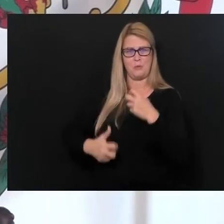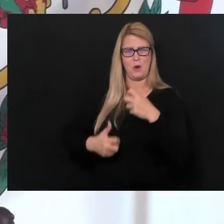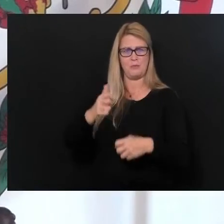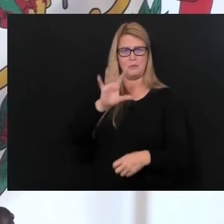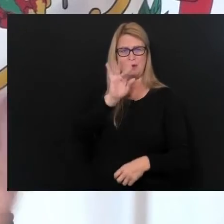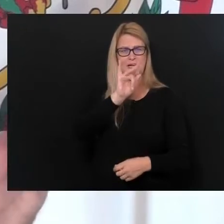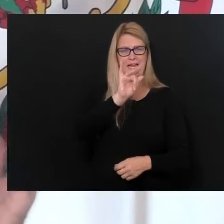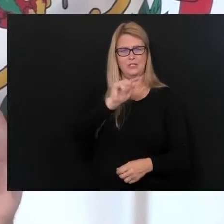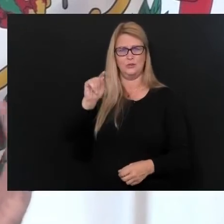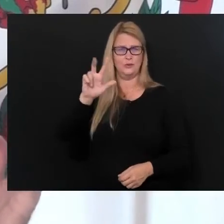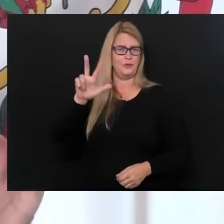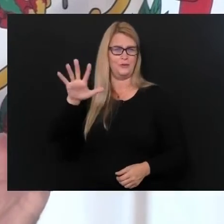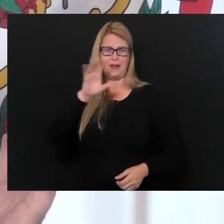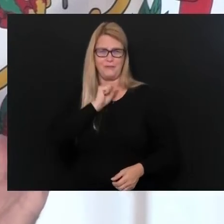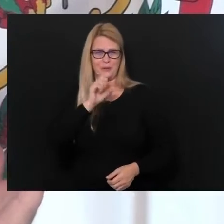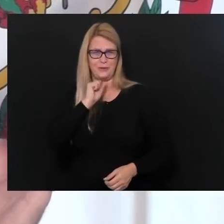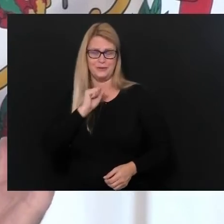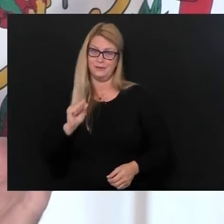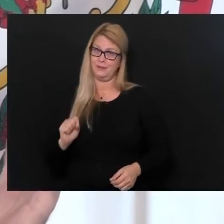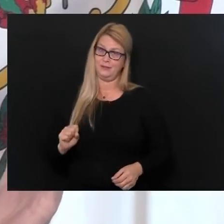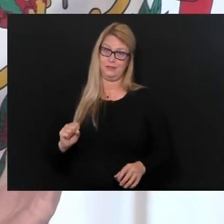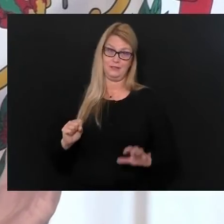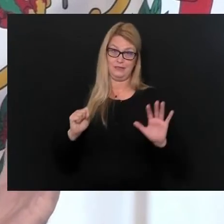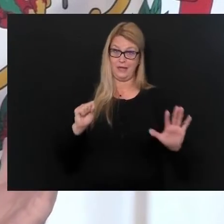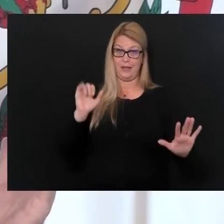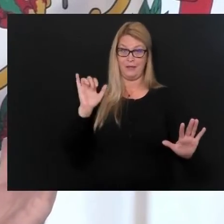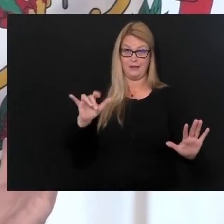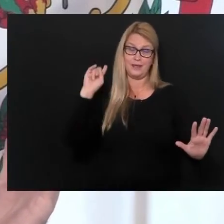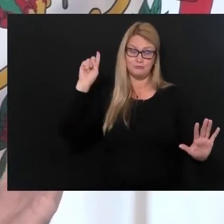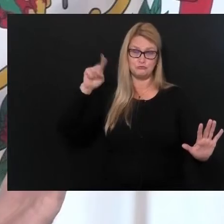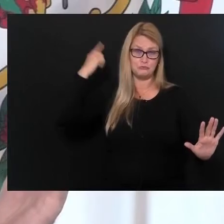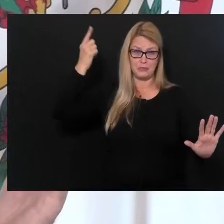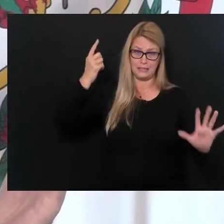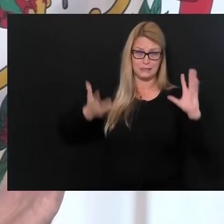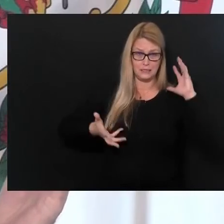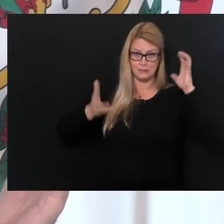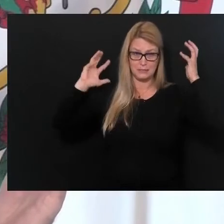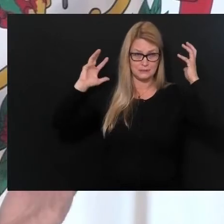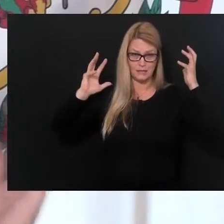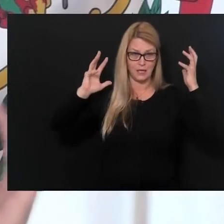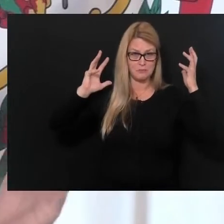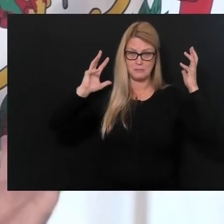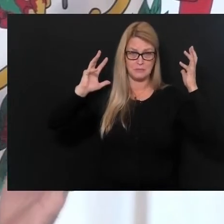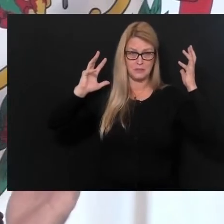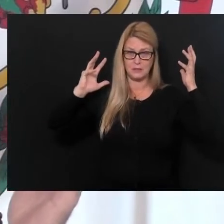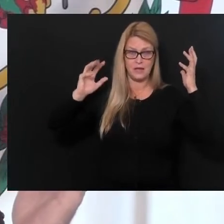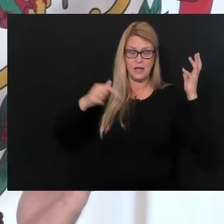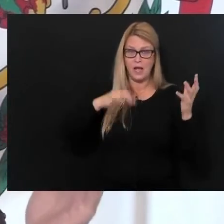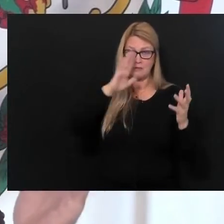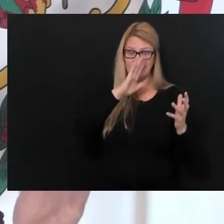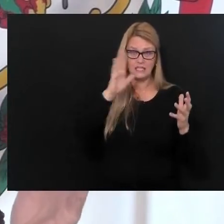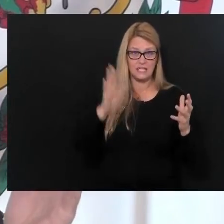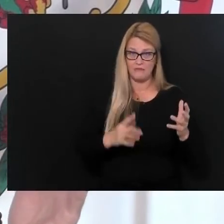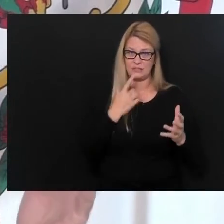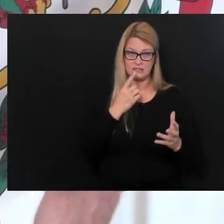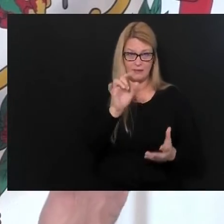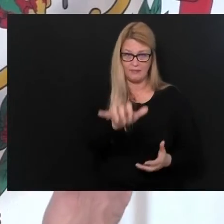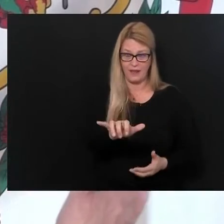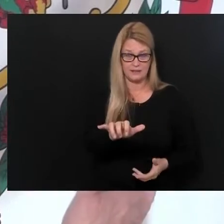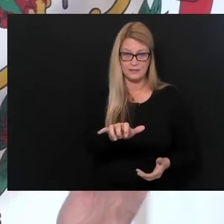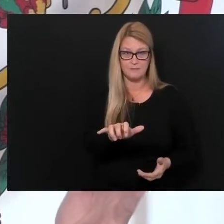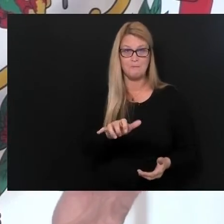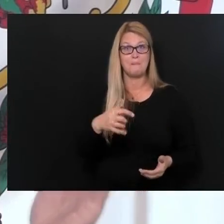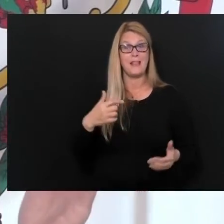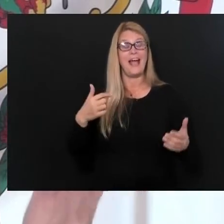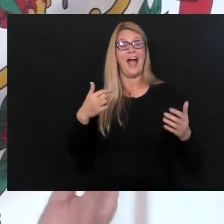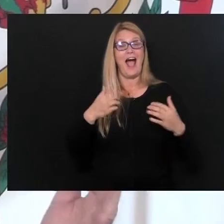and it's just nut job after nut job stuff that comes out. I mean, I have never seen anything in the world like that. What I'm trying